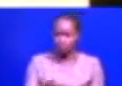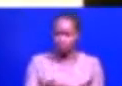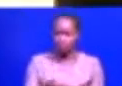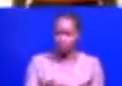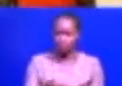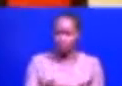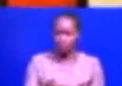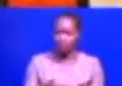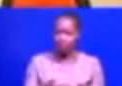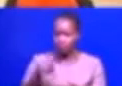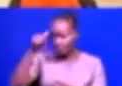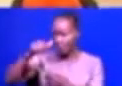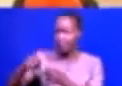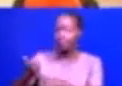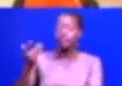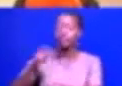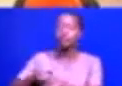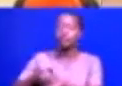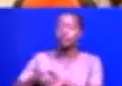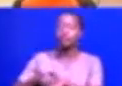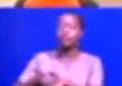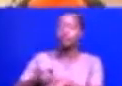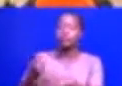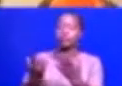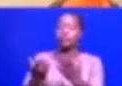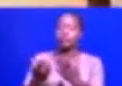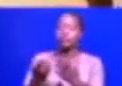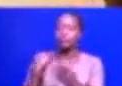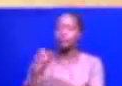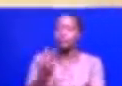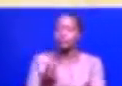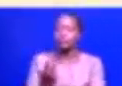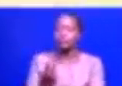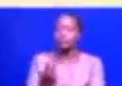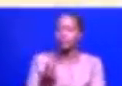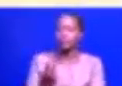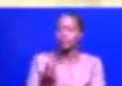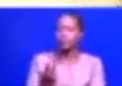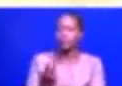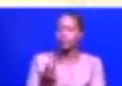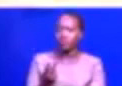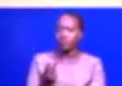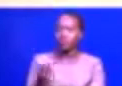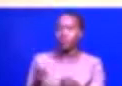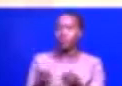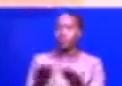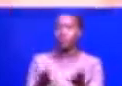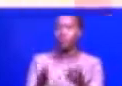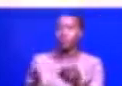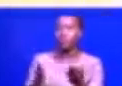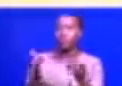Yes, remember last time we were runners-up in the AFROCAN, and that gave us a bye to play at the continental